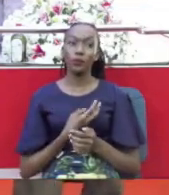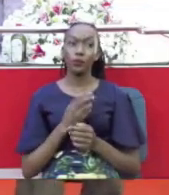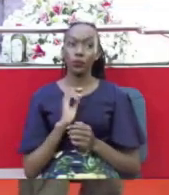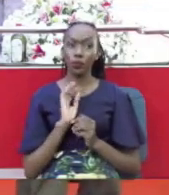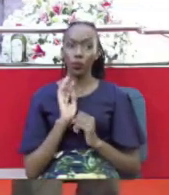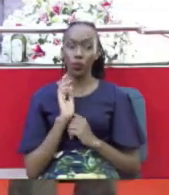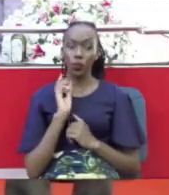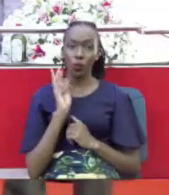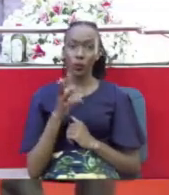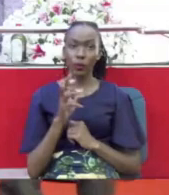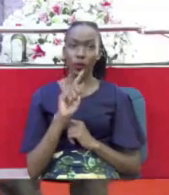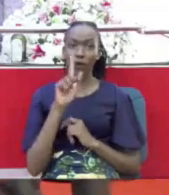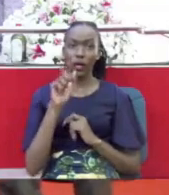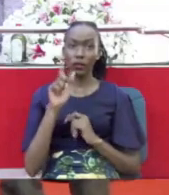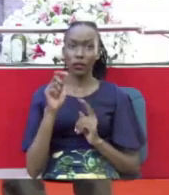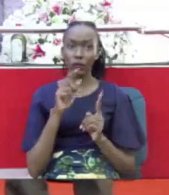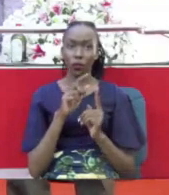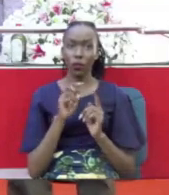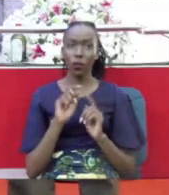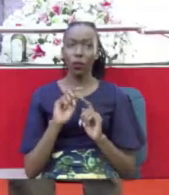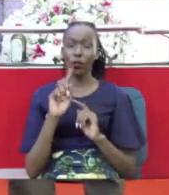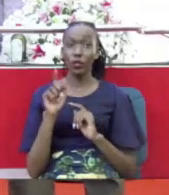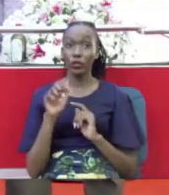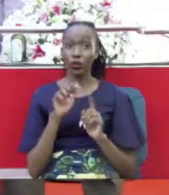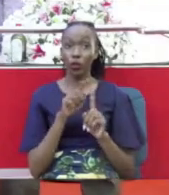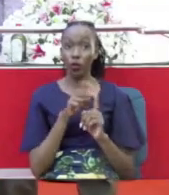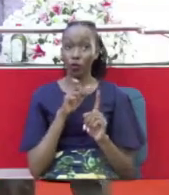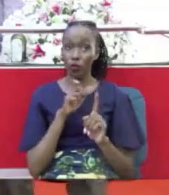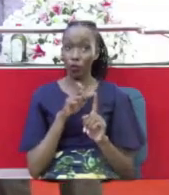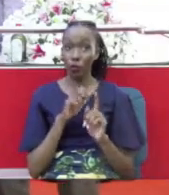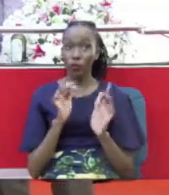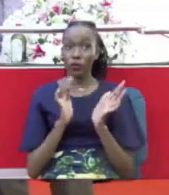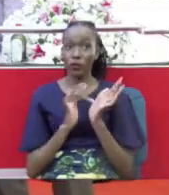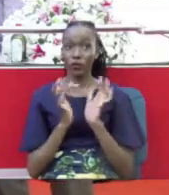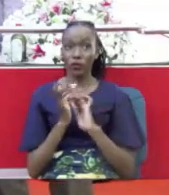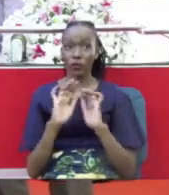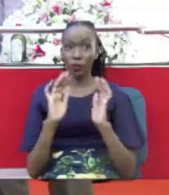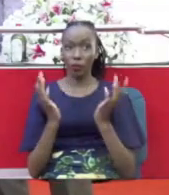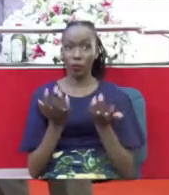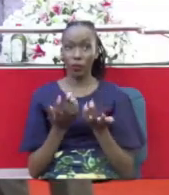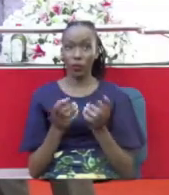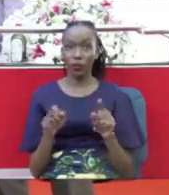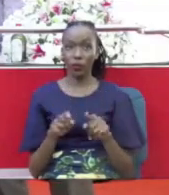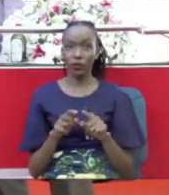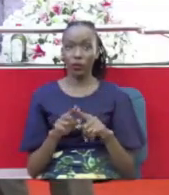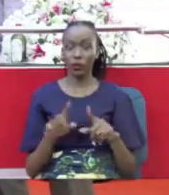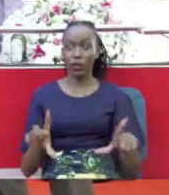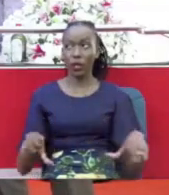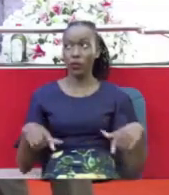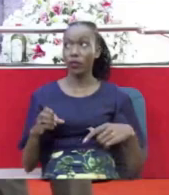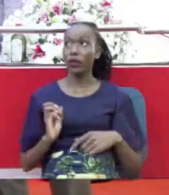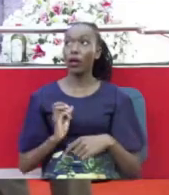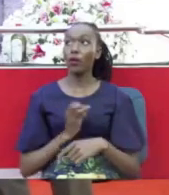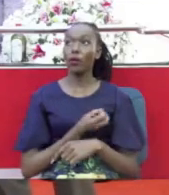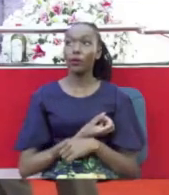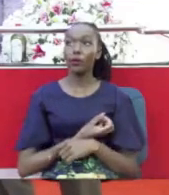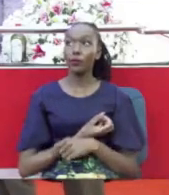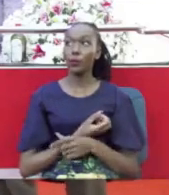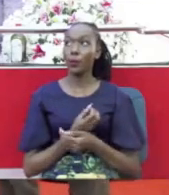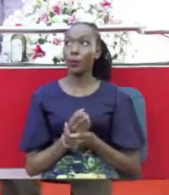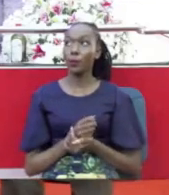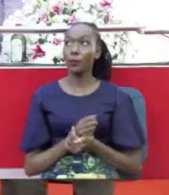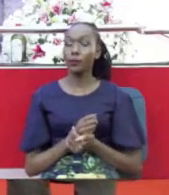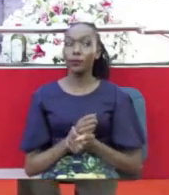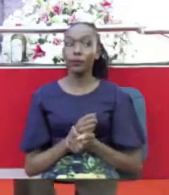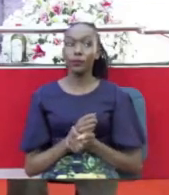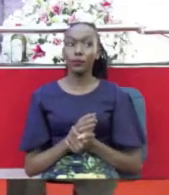kupitia kwa Biblia na pia katika muktadha ya maisha yetu. What does it look like going forward? Where are we? And what do we see